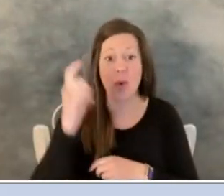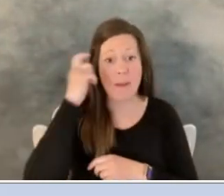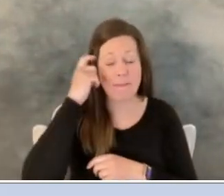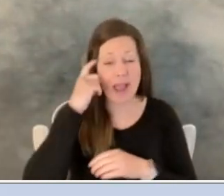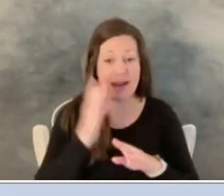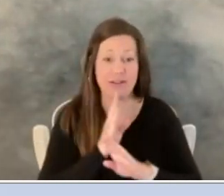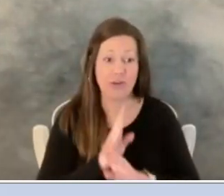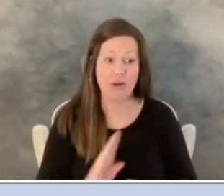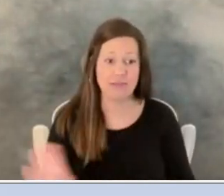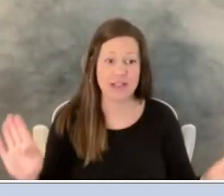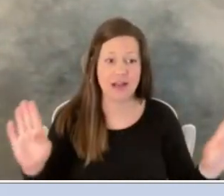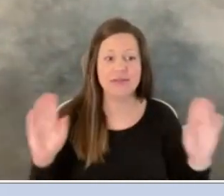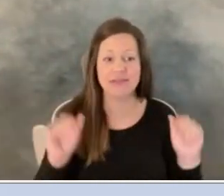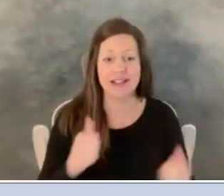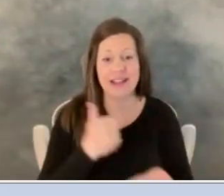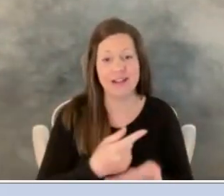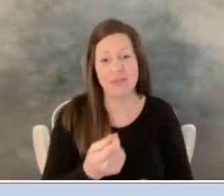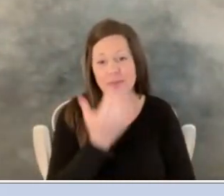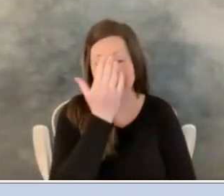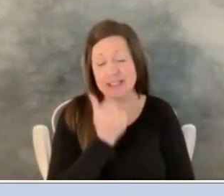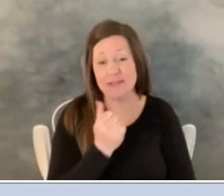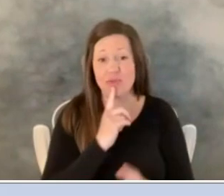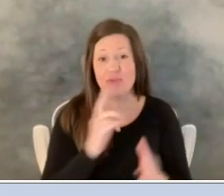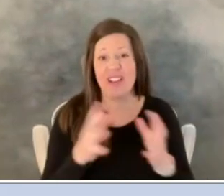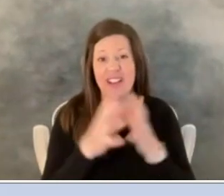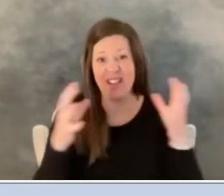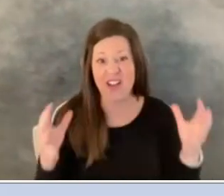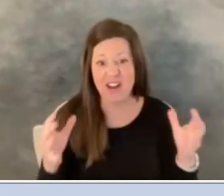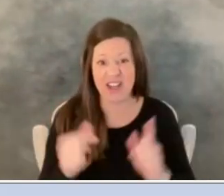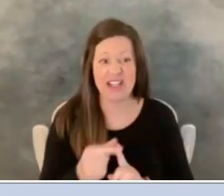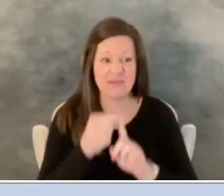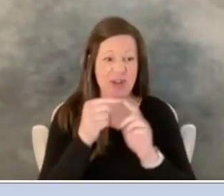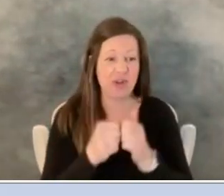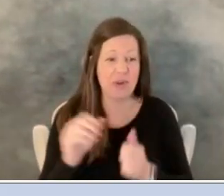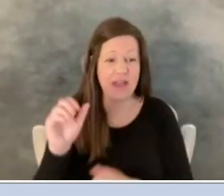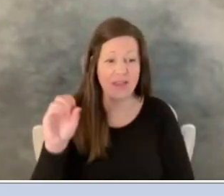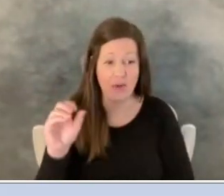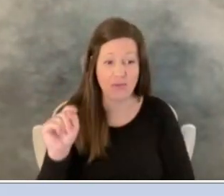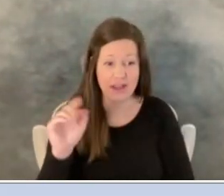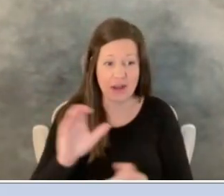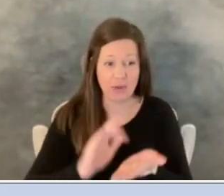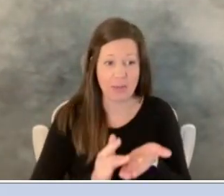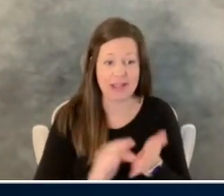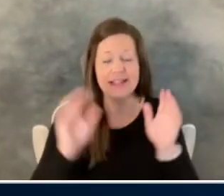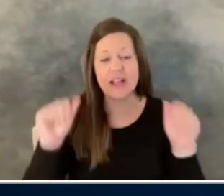it can help you sleep. So a lot of it, especially with over-the-counter medication, could be a placebo effect.